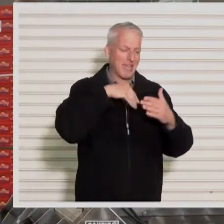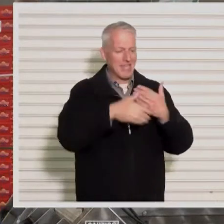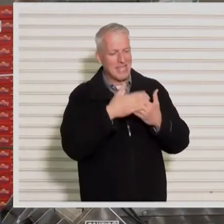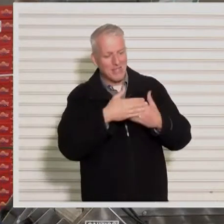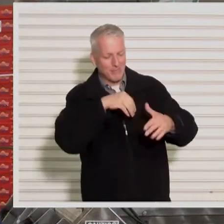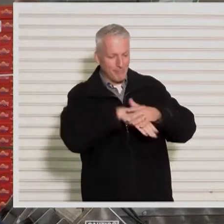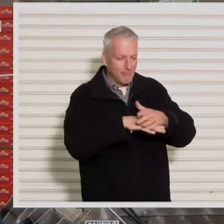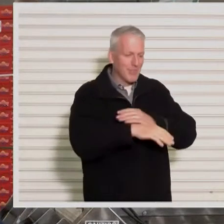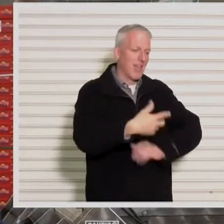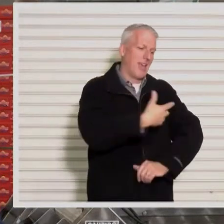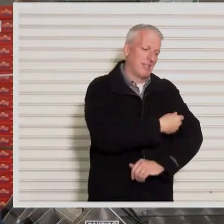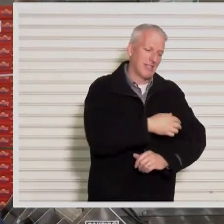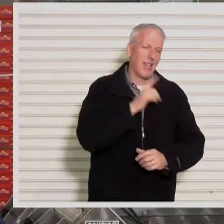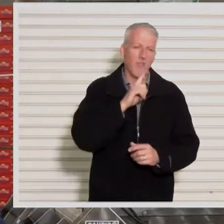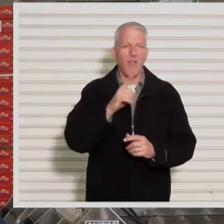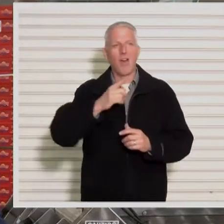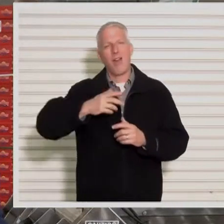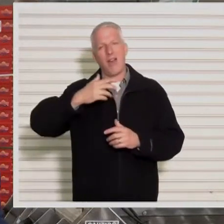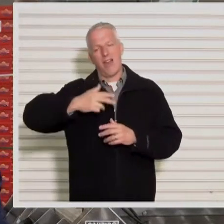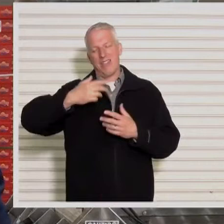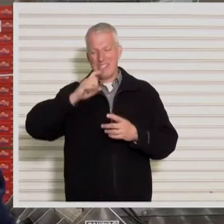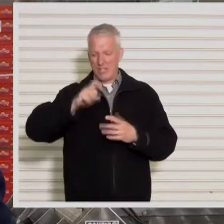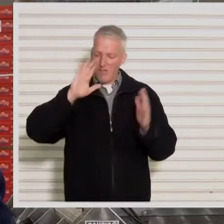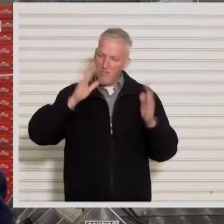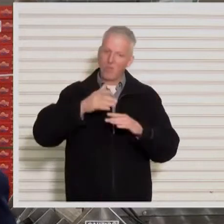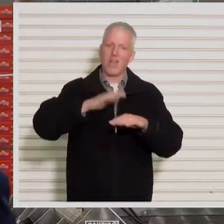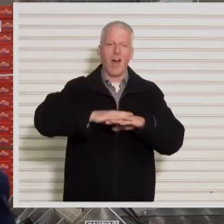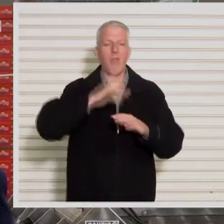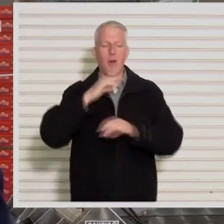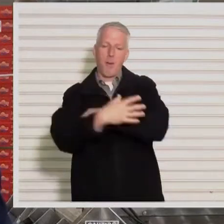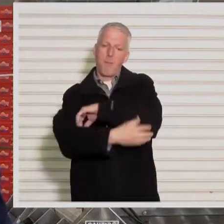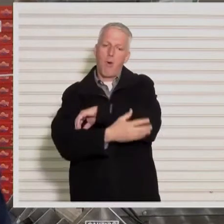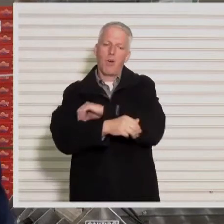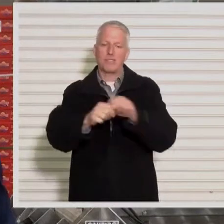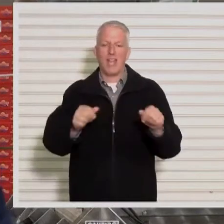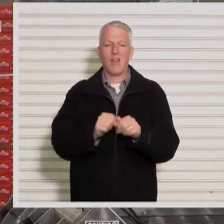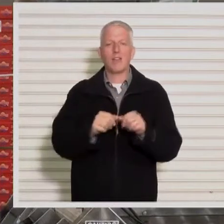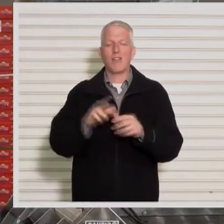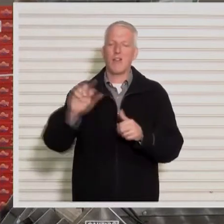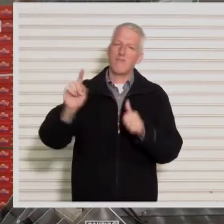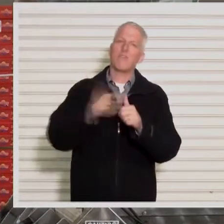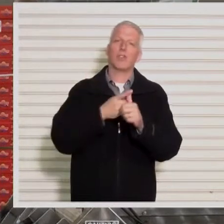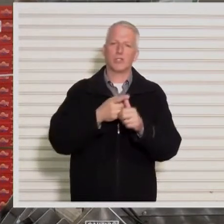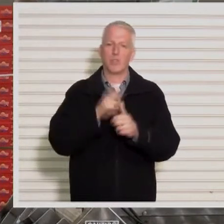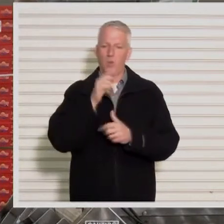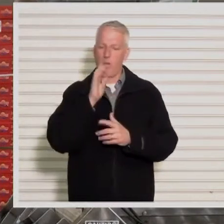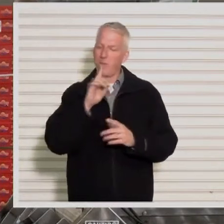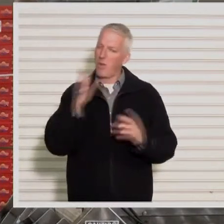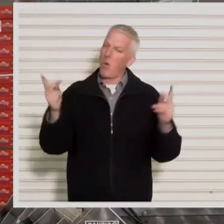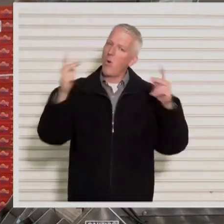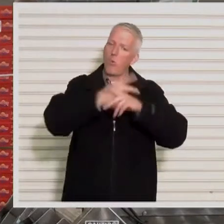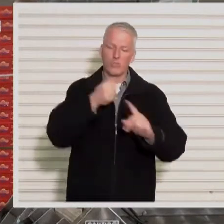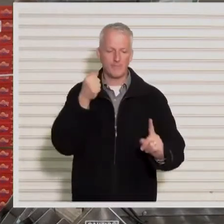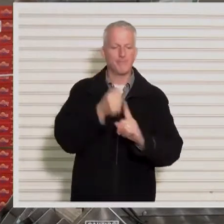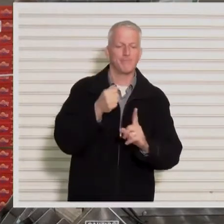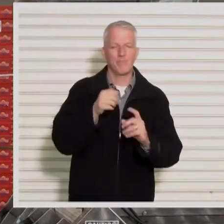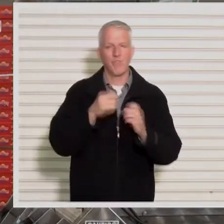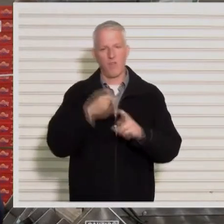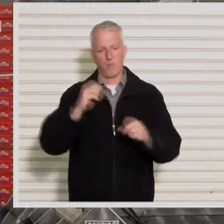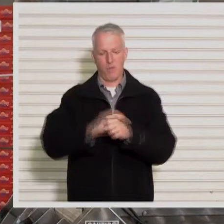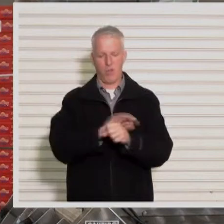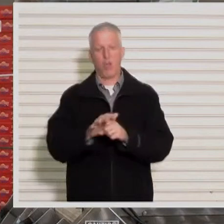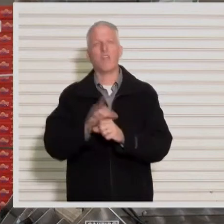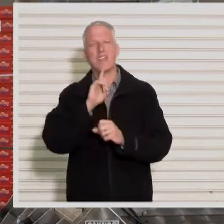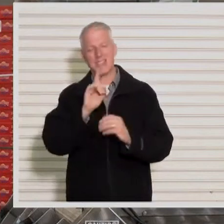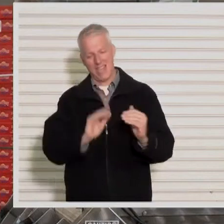first. Open to everybody. Direct assistance to FQHCs from the federal government is another